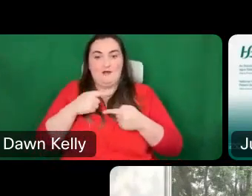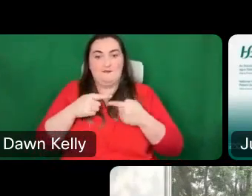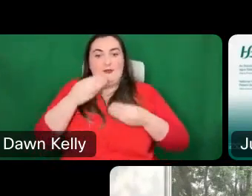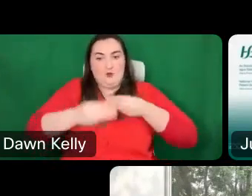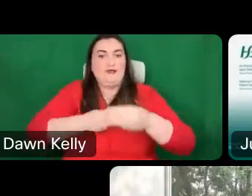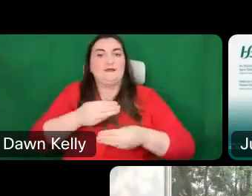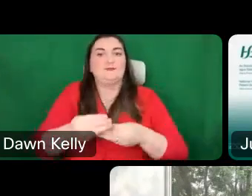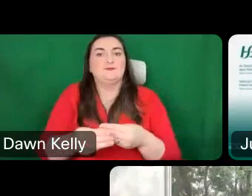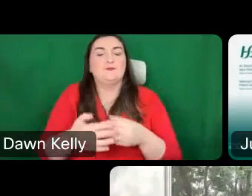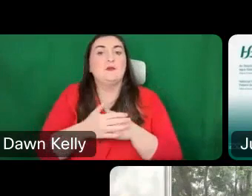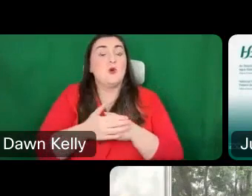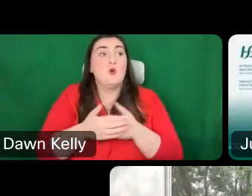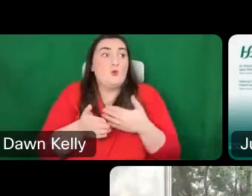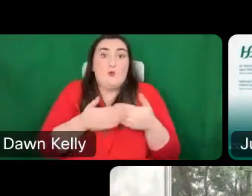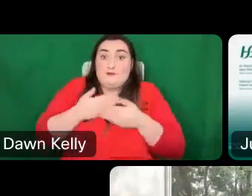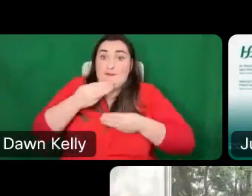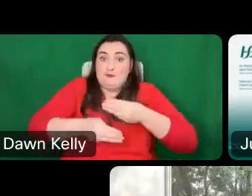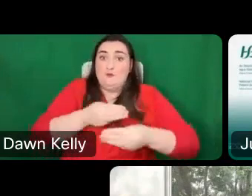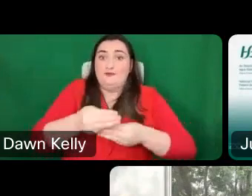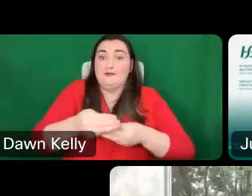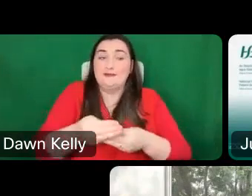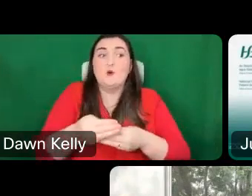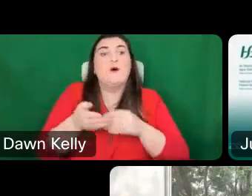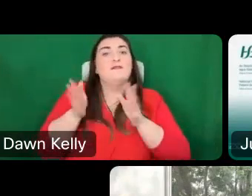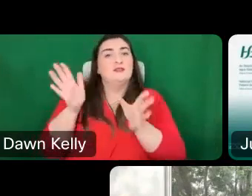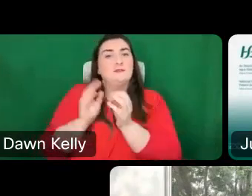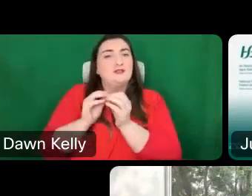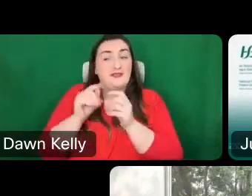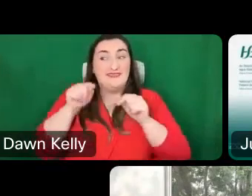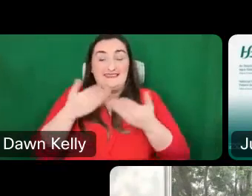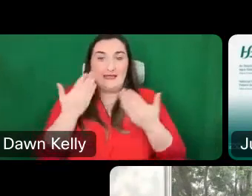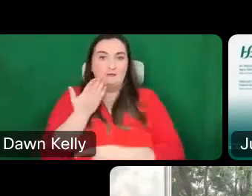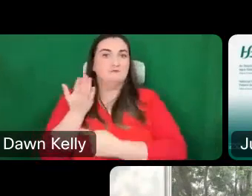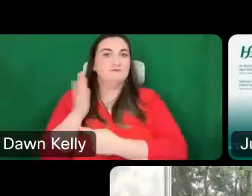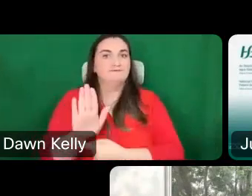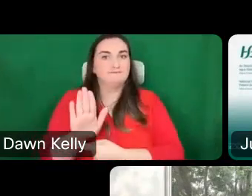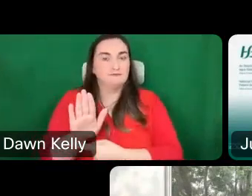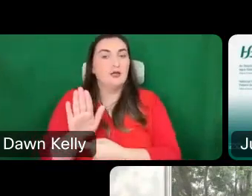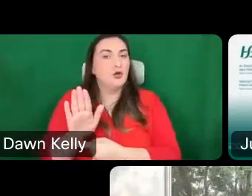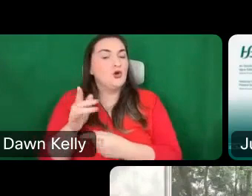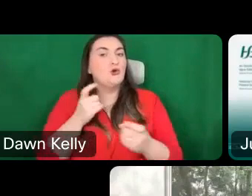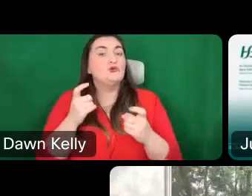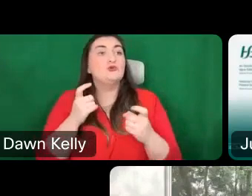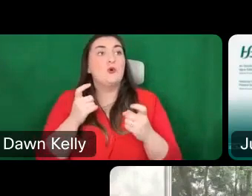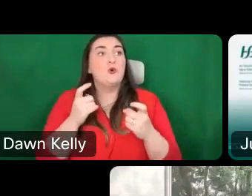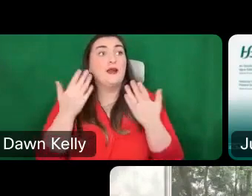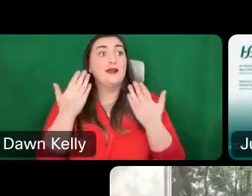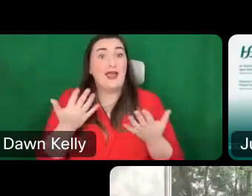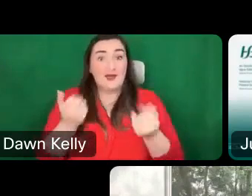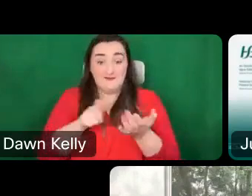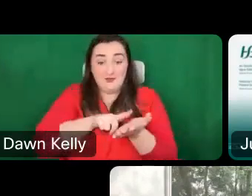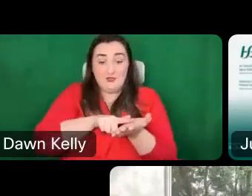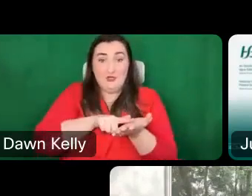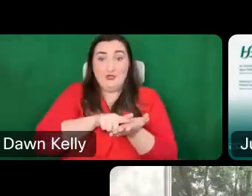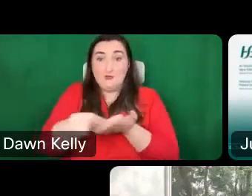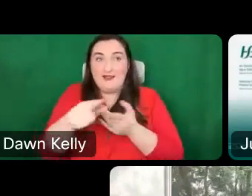We now have, as Helen has said, this is now mandatory. So when we now have 12, I call them 12